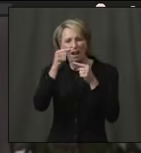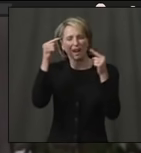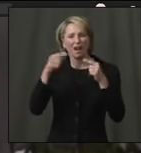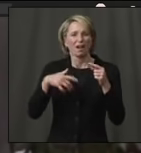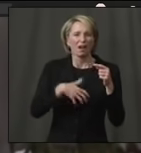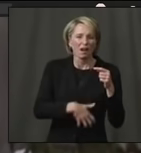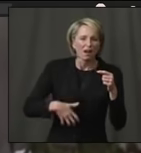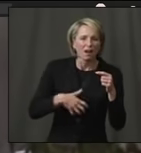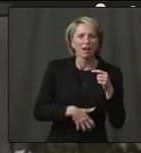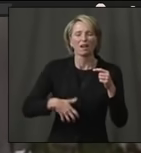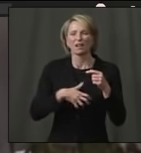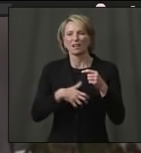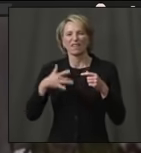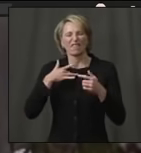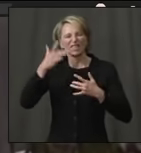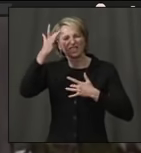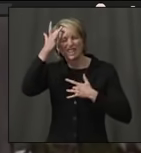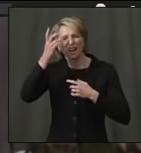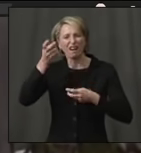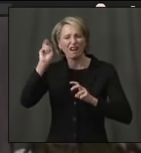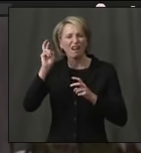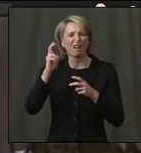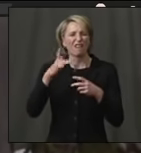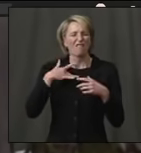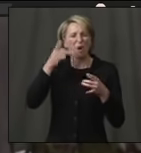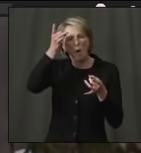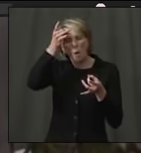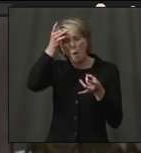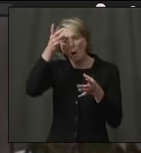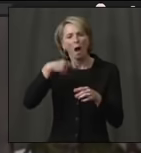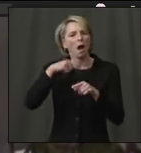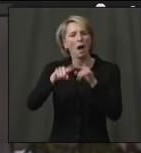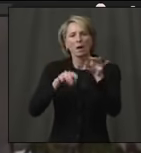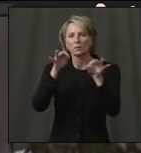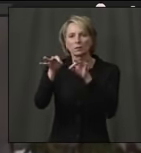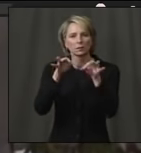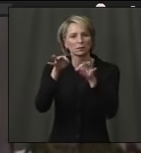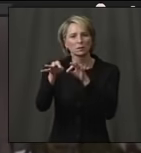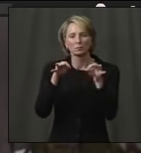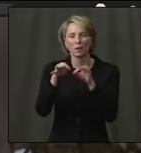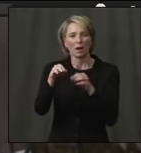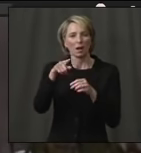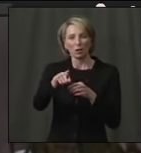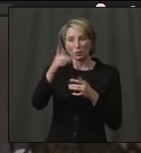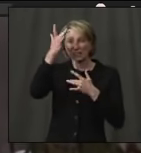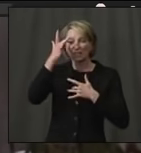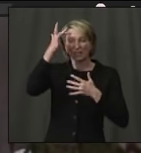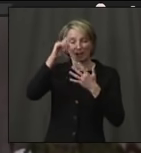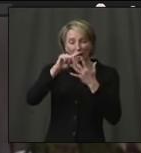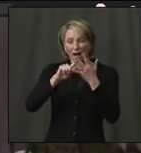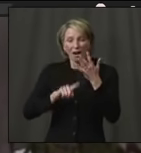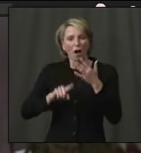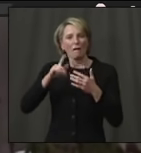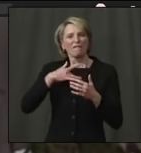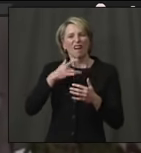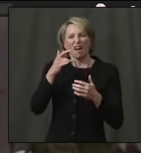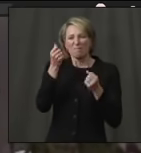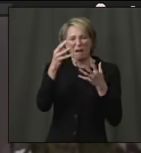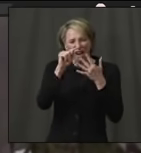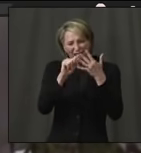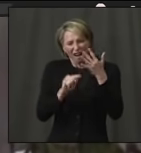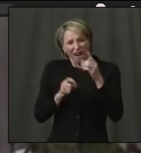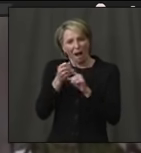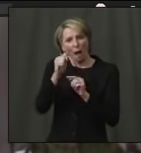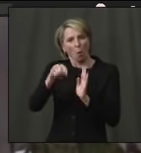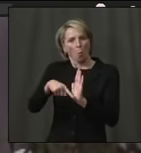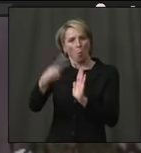nausea, diarrhea, you name it. Any symptom you've ever had in your lifetime hit you all at once, at least in my case